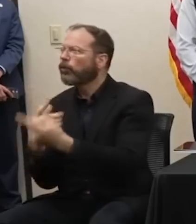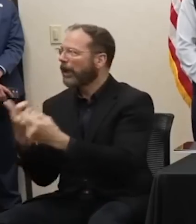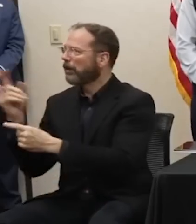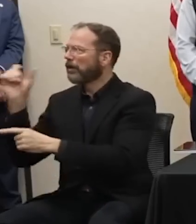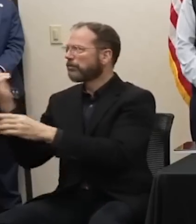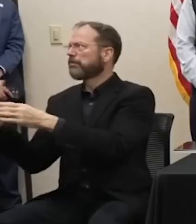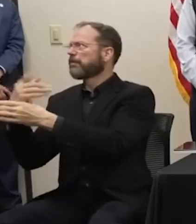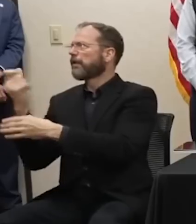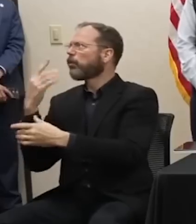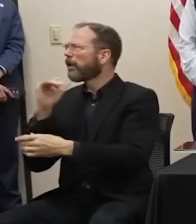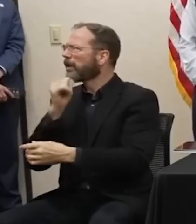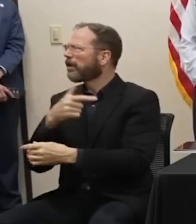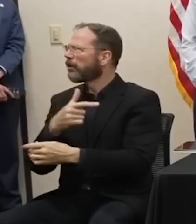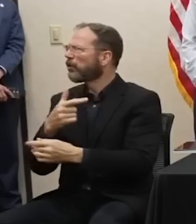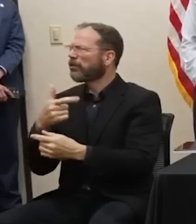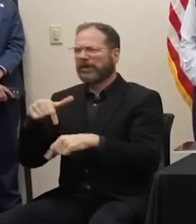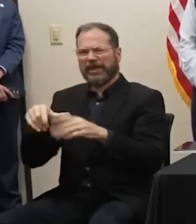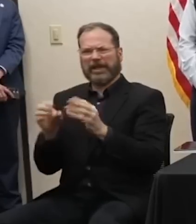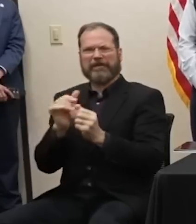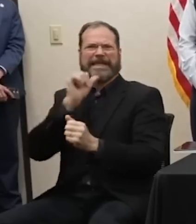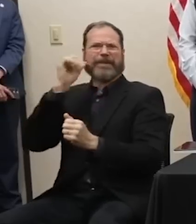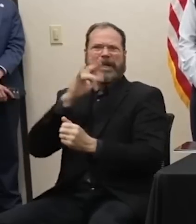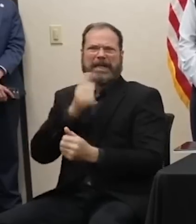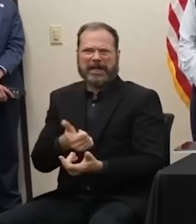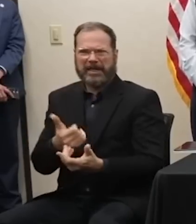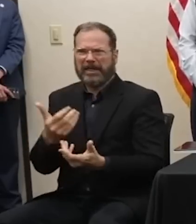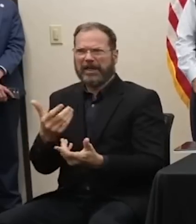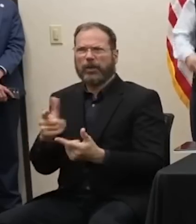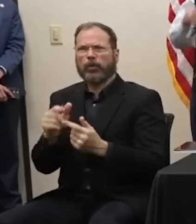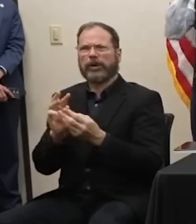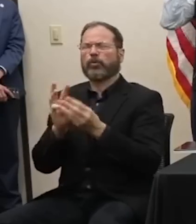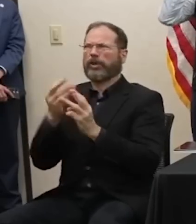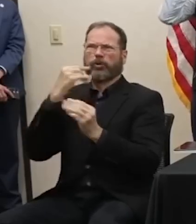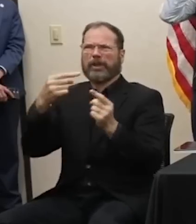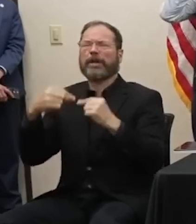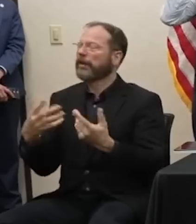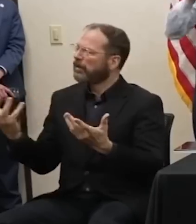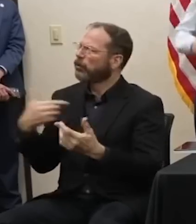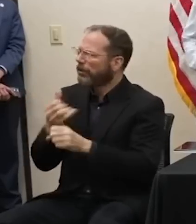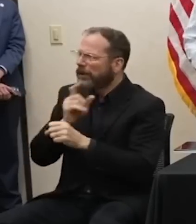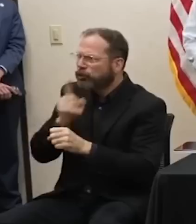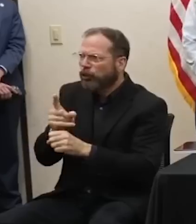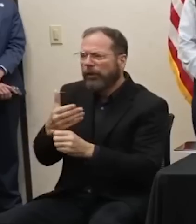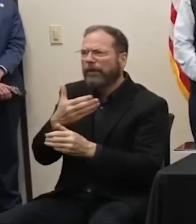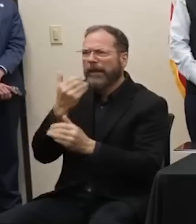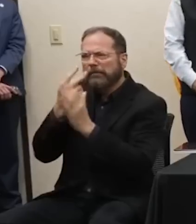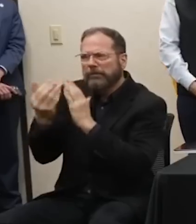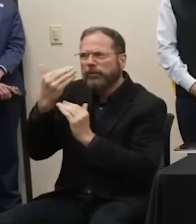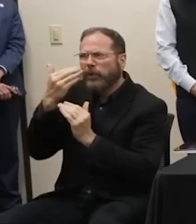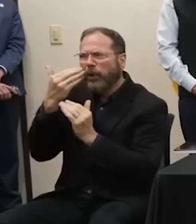Governor, why didn't you hold this press conference yesterday when winter weather was coming? Well, we wanted to make sure we had a better